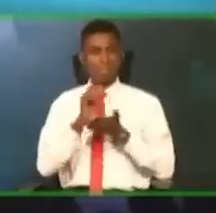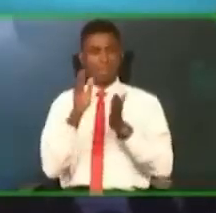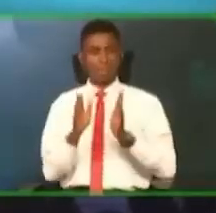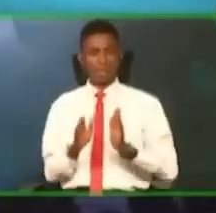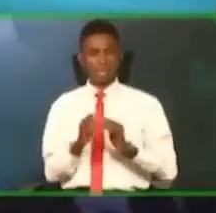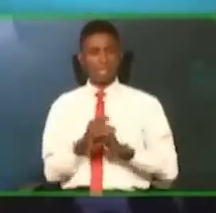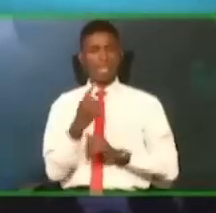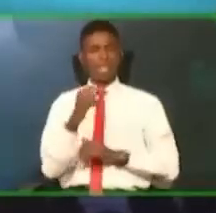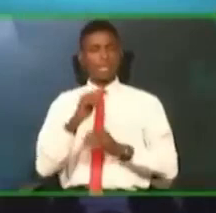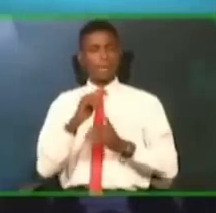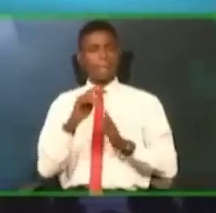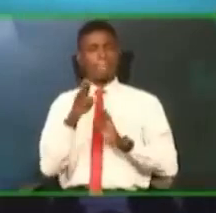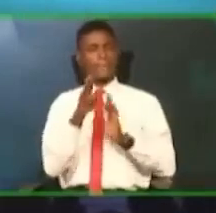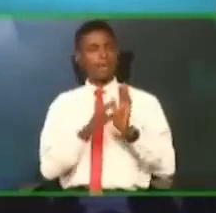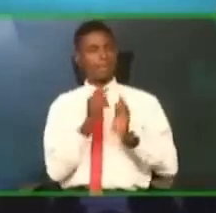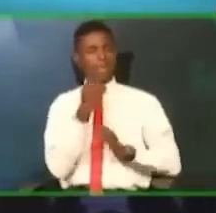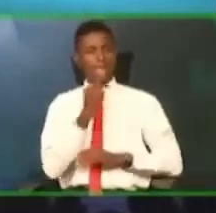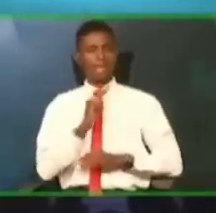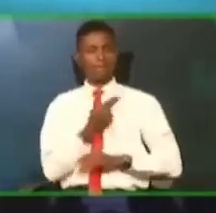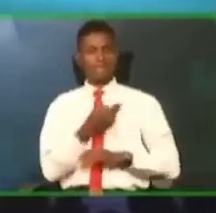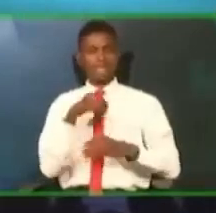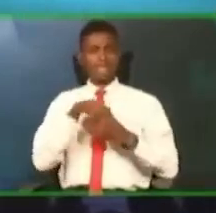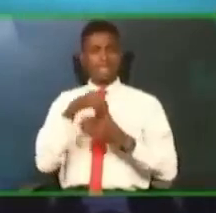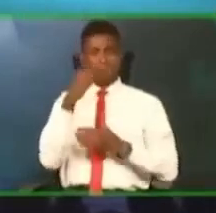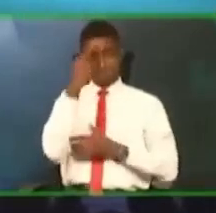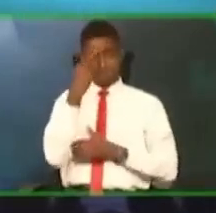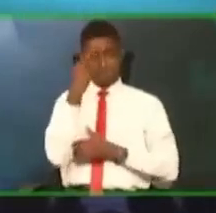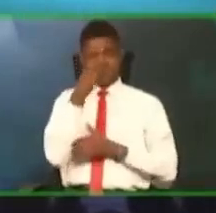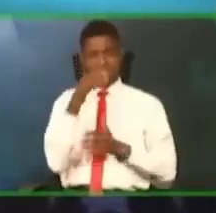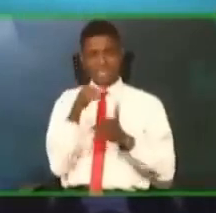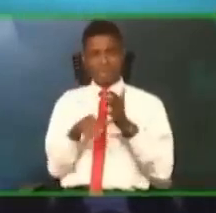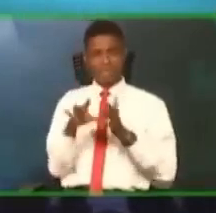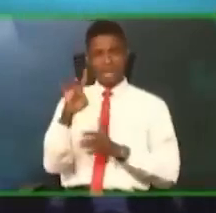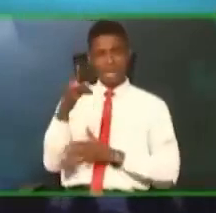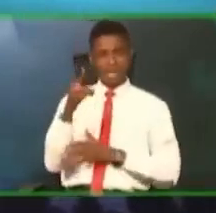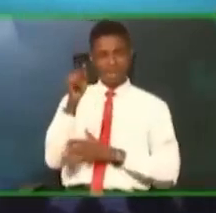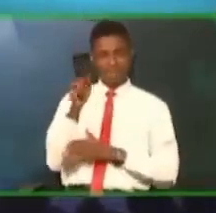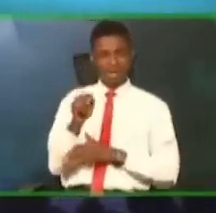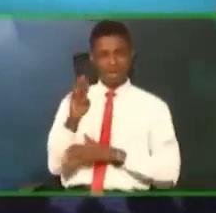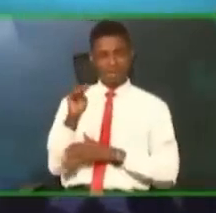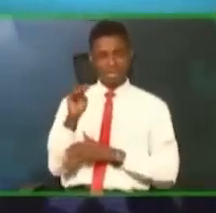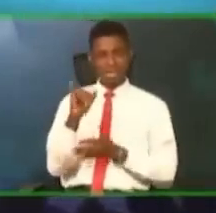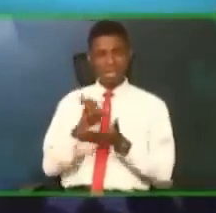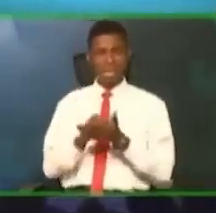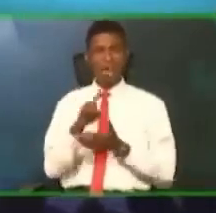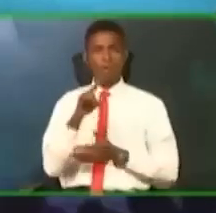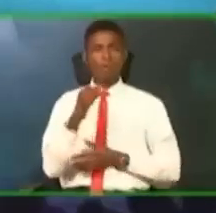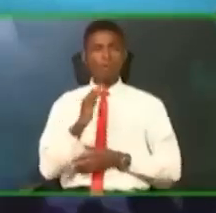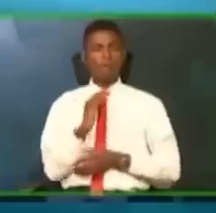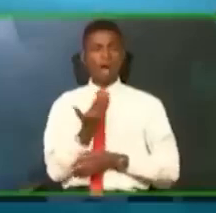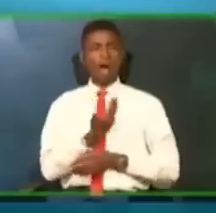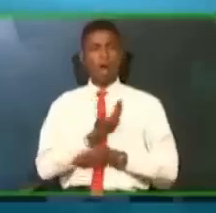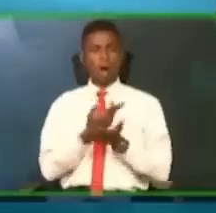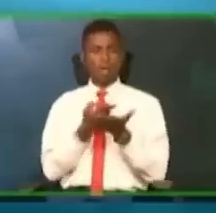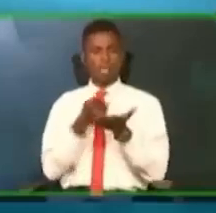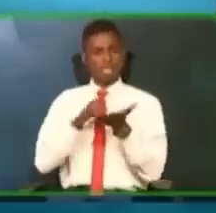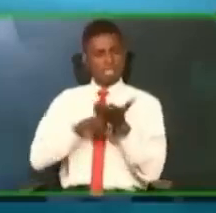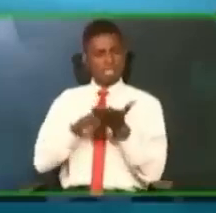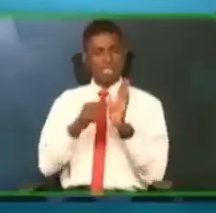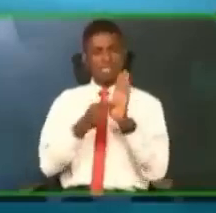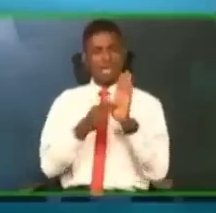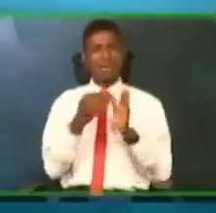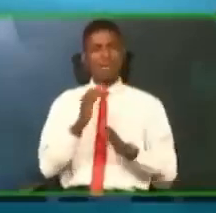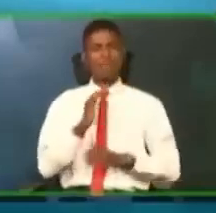tells us in Romans chapter 8 and verse 14 that one of the seals of our sonship is that we have